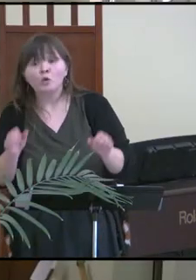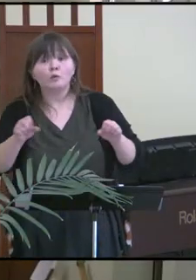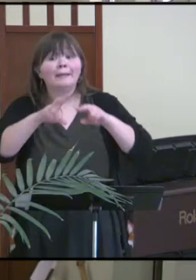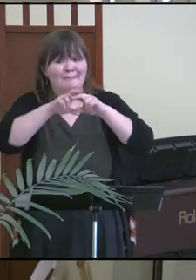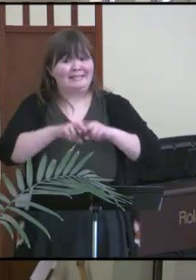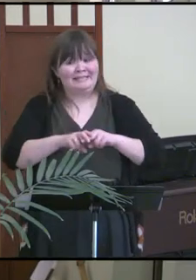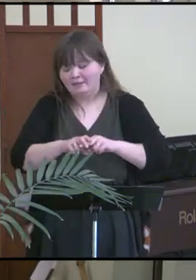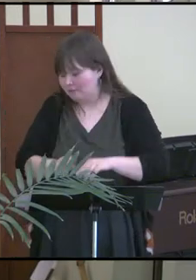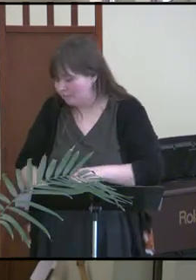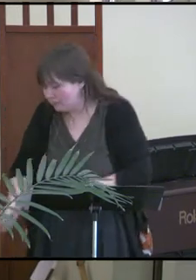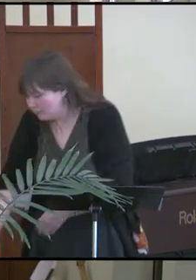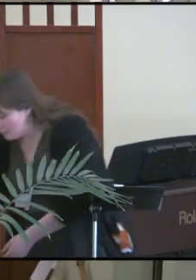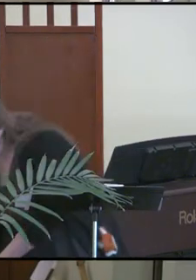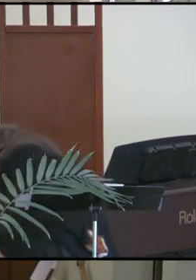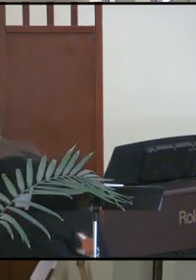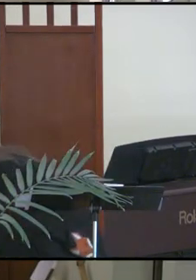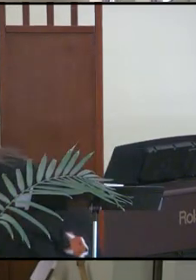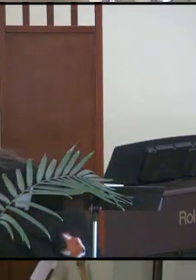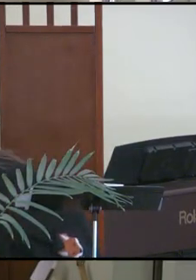Seated.